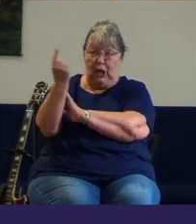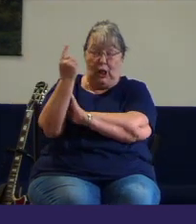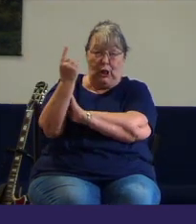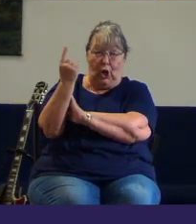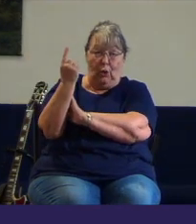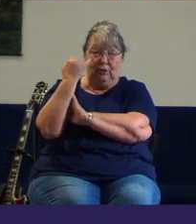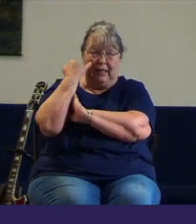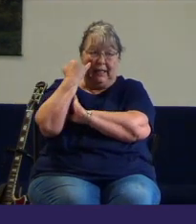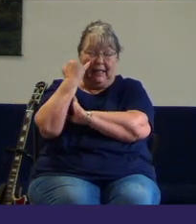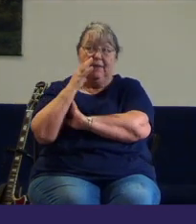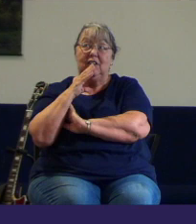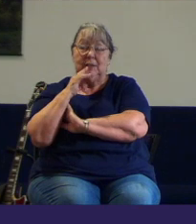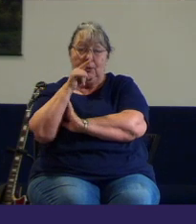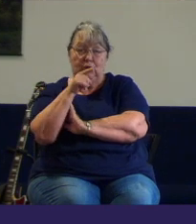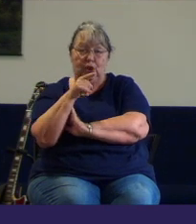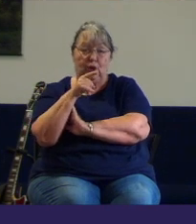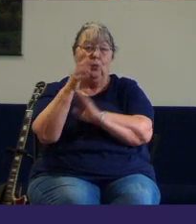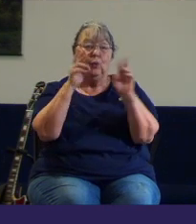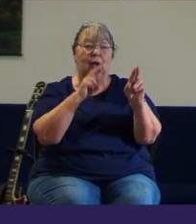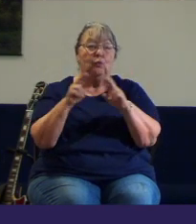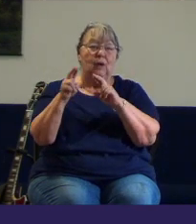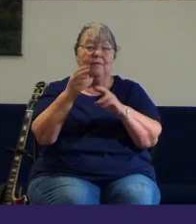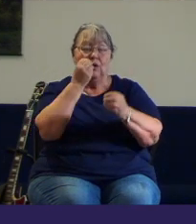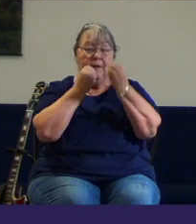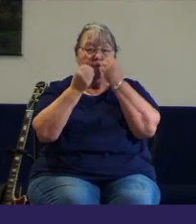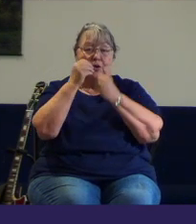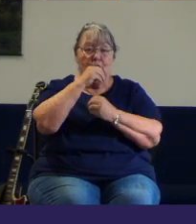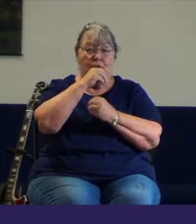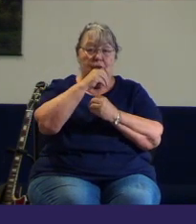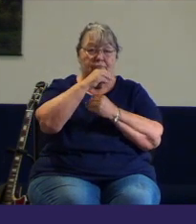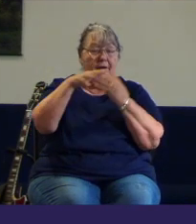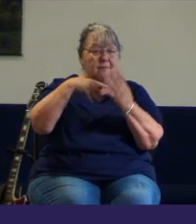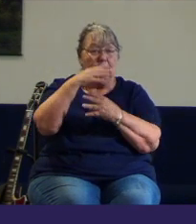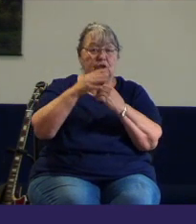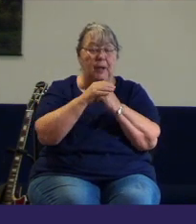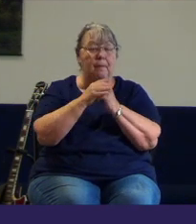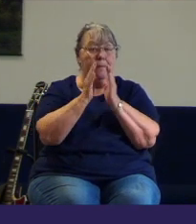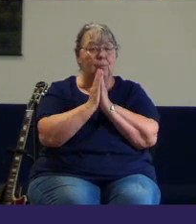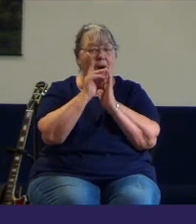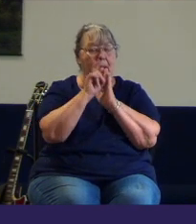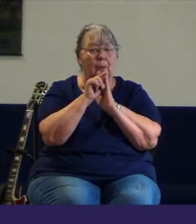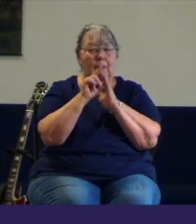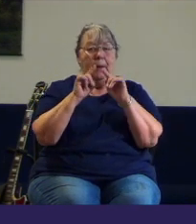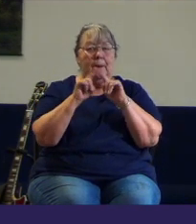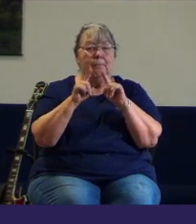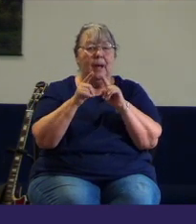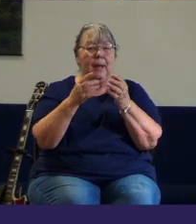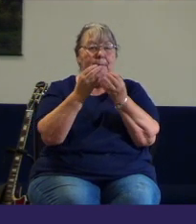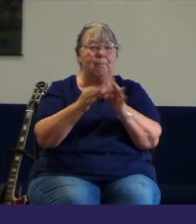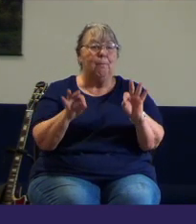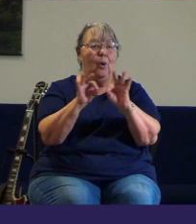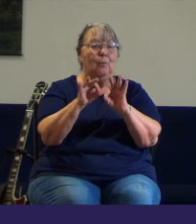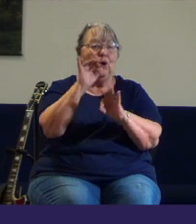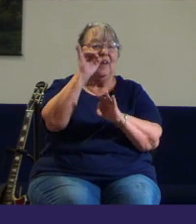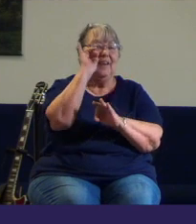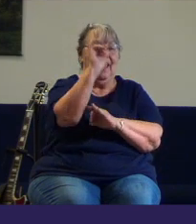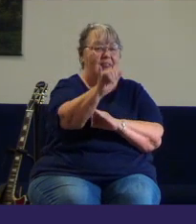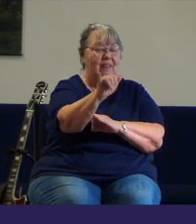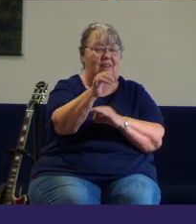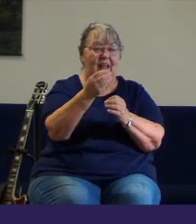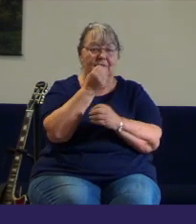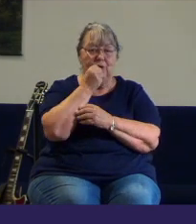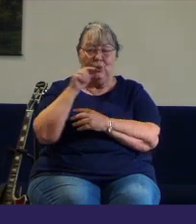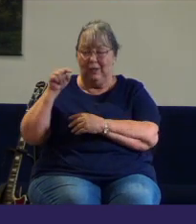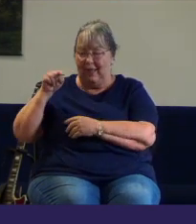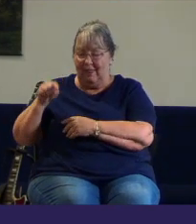the altar is open. We're going to get ready for our food fellowship. We'll pray in a moment. But more important than that food is this food.